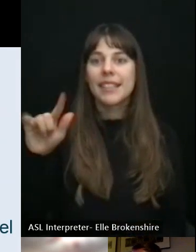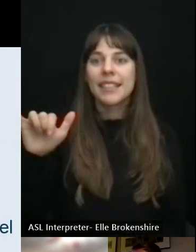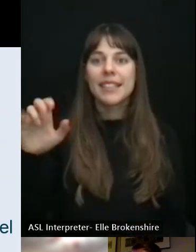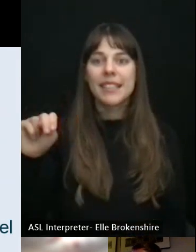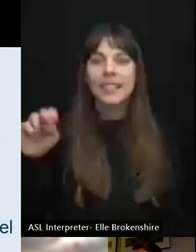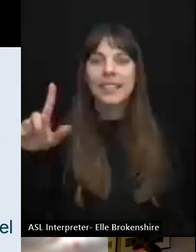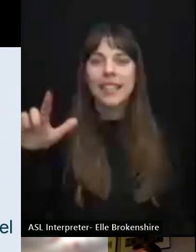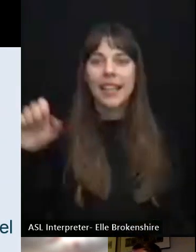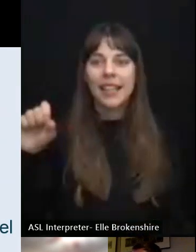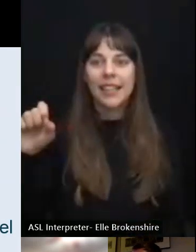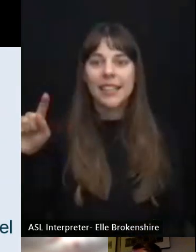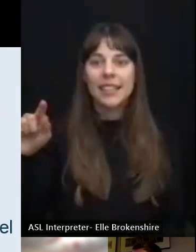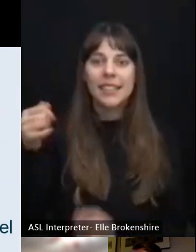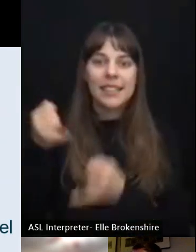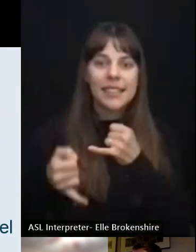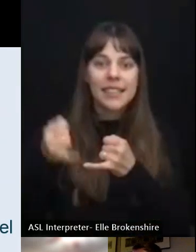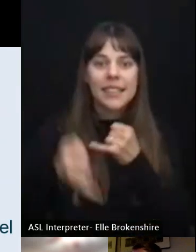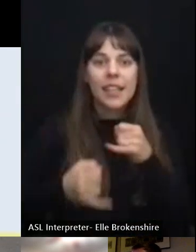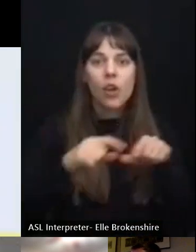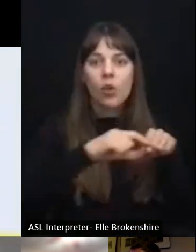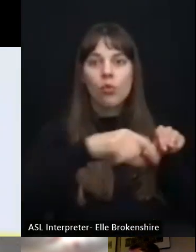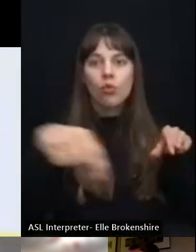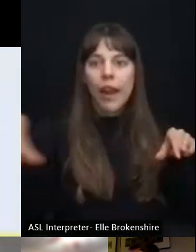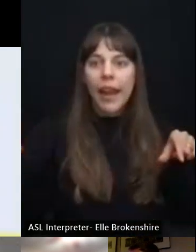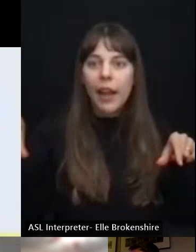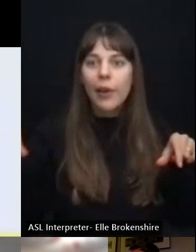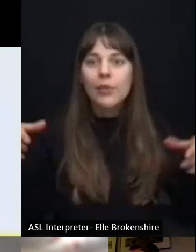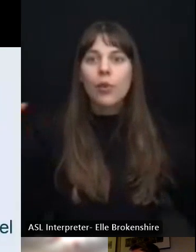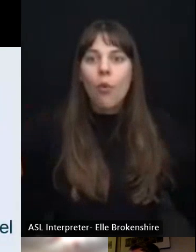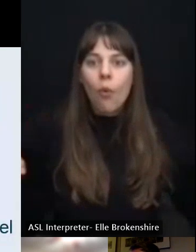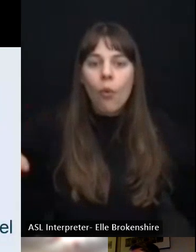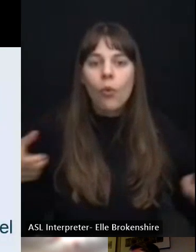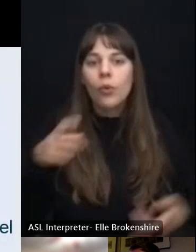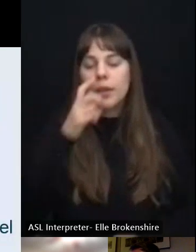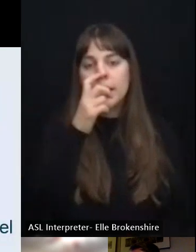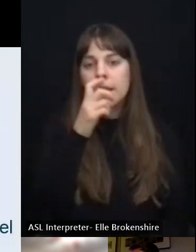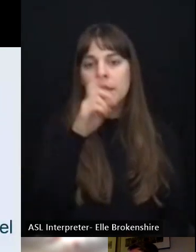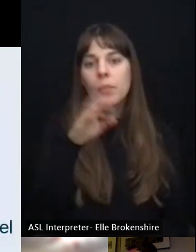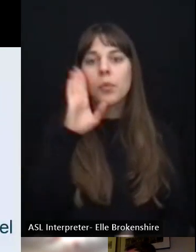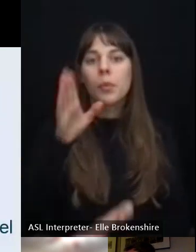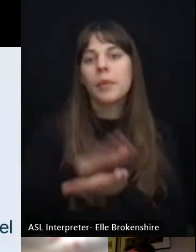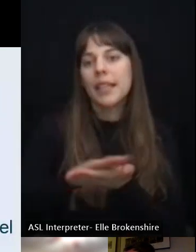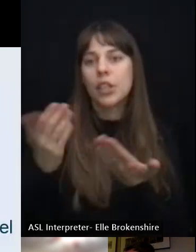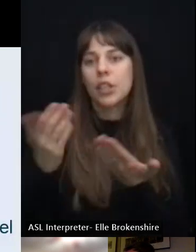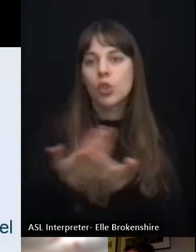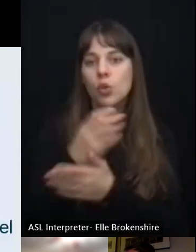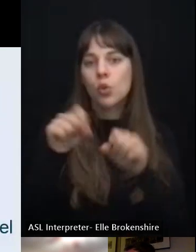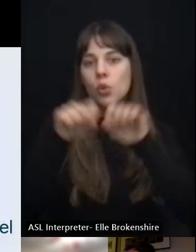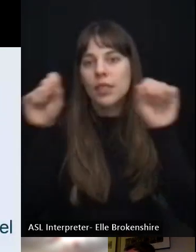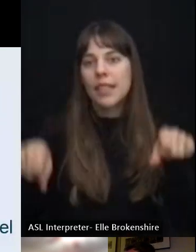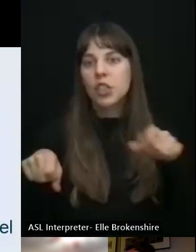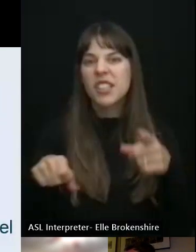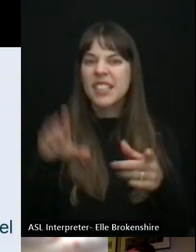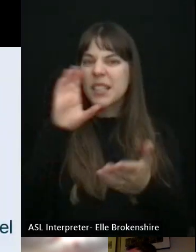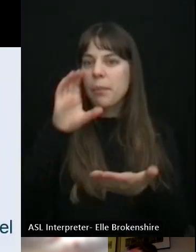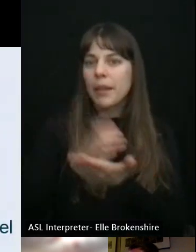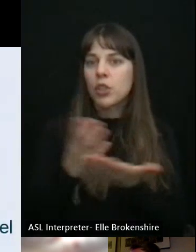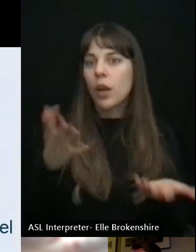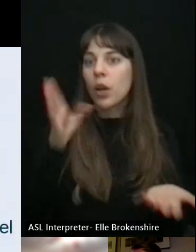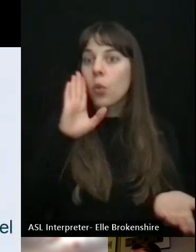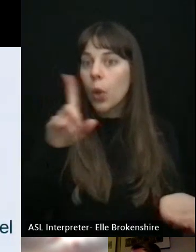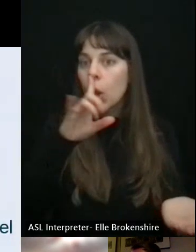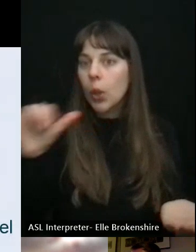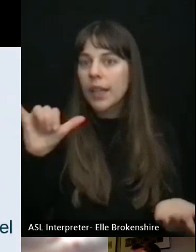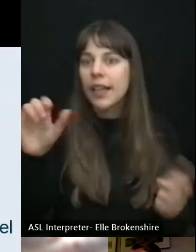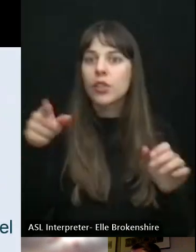new stations. And the left-hand side and the bottom was a rendering of the station, so folks can kind of see and visualize